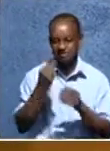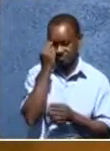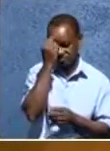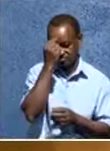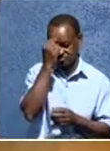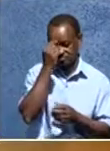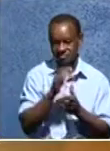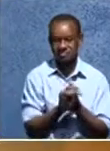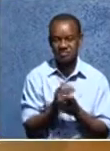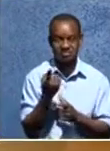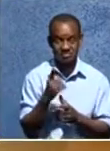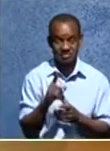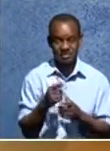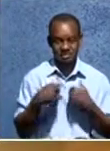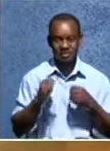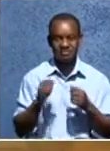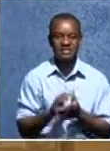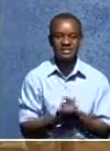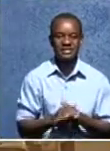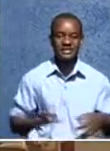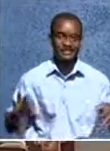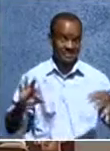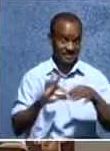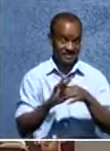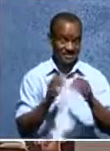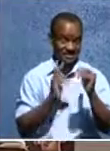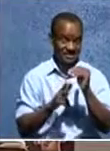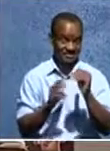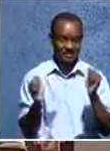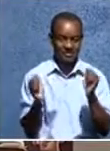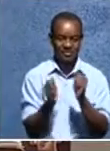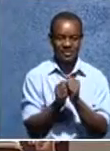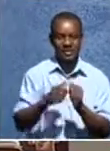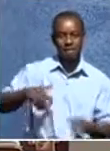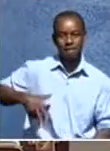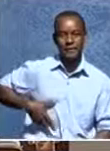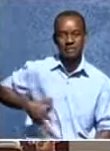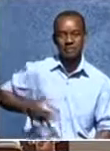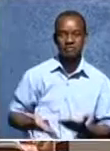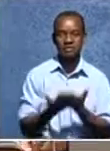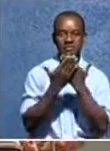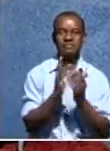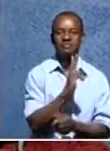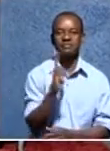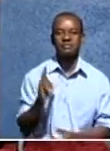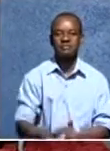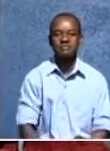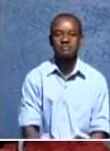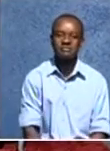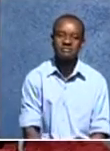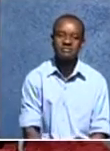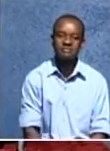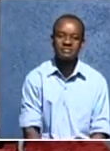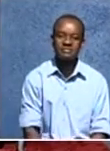isolation. It must be linked to rational benefits and competitive standards. It cannot be done in isolation. I'd like